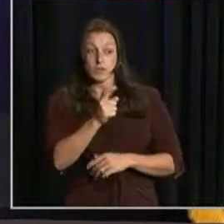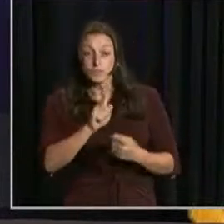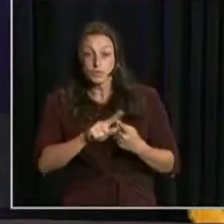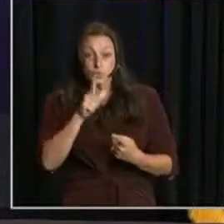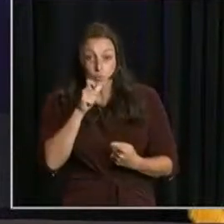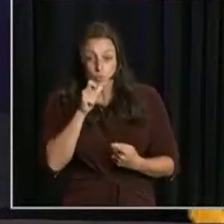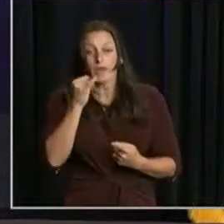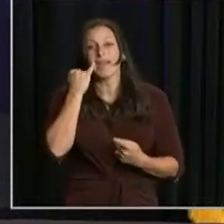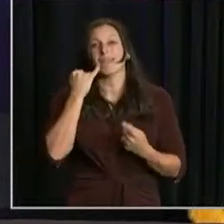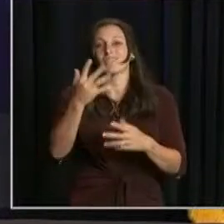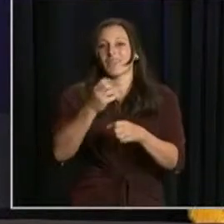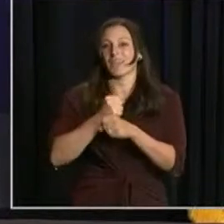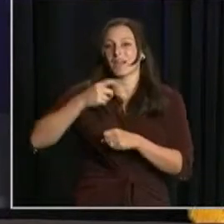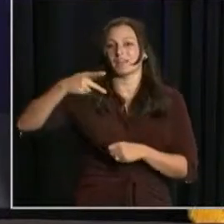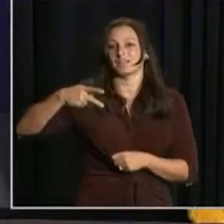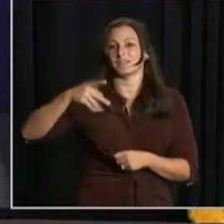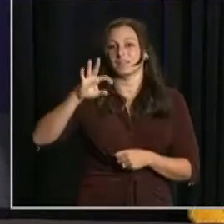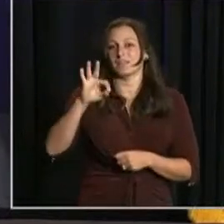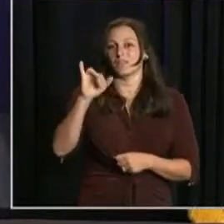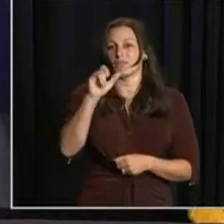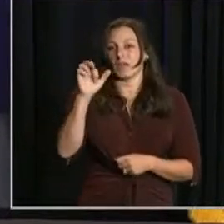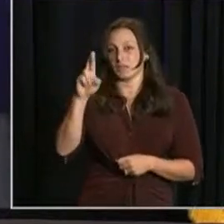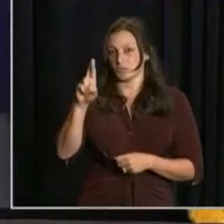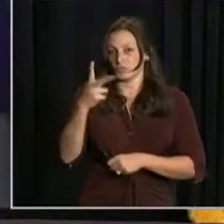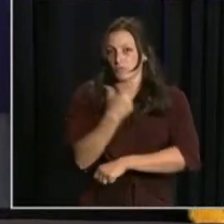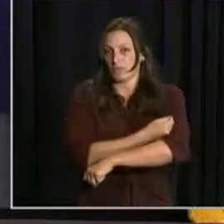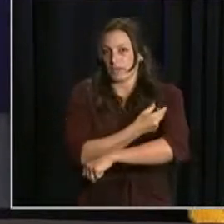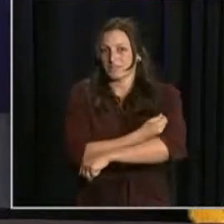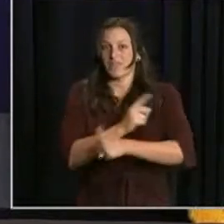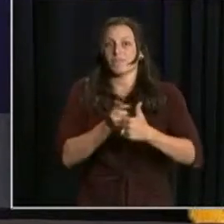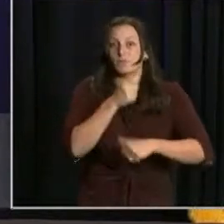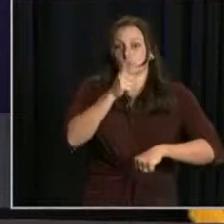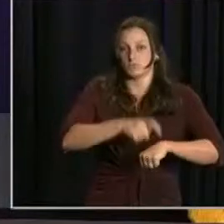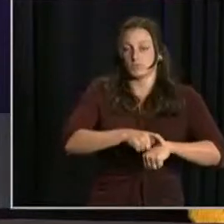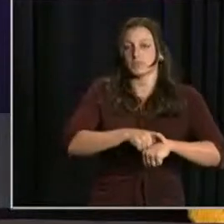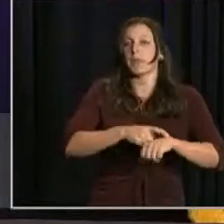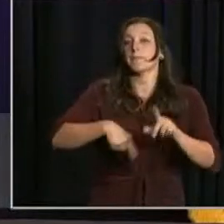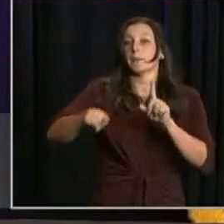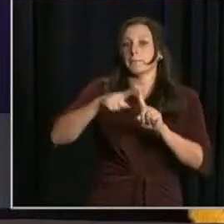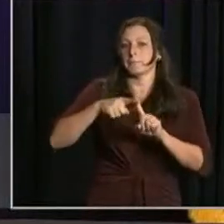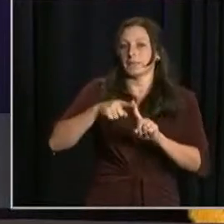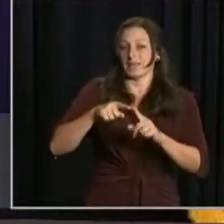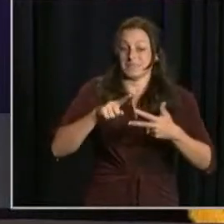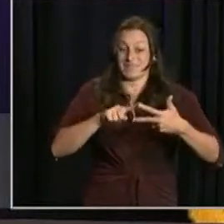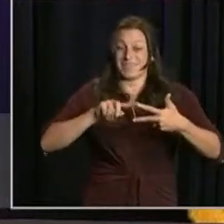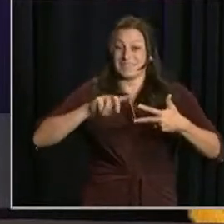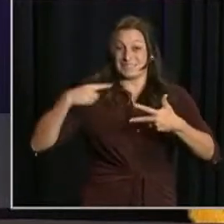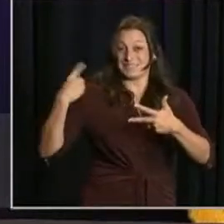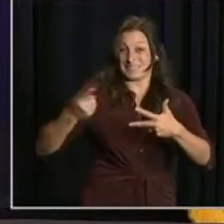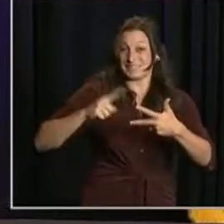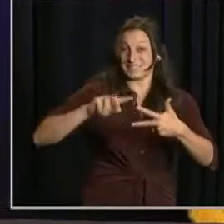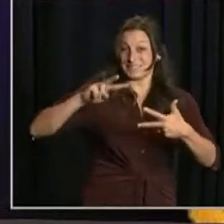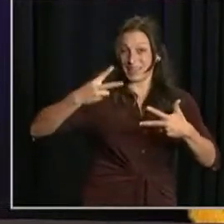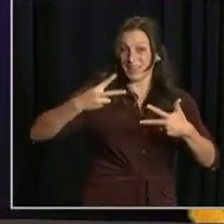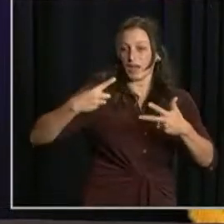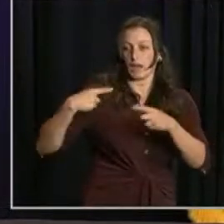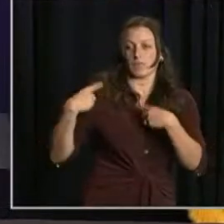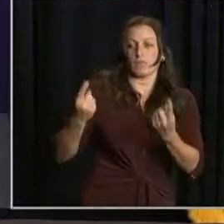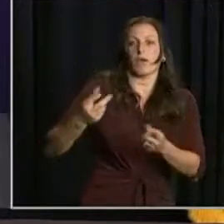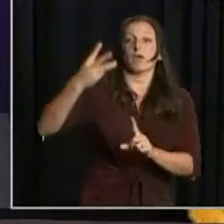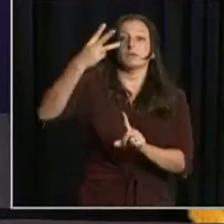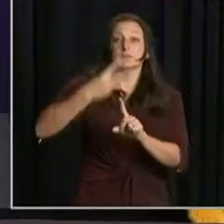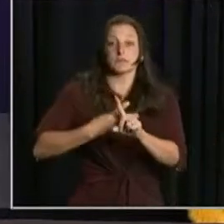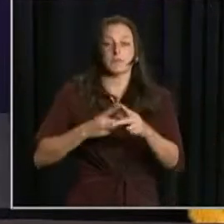received Pfizer vaccine as their primary series and at least 6 months have elapsed from their second dose. If you've